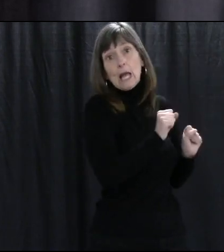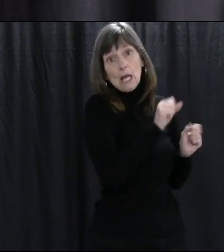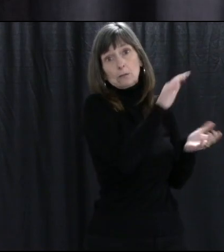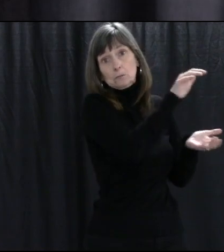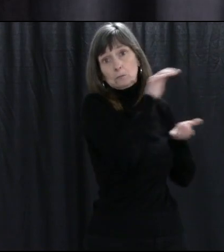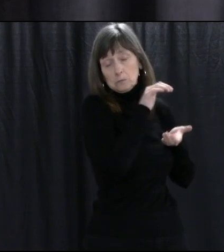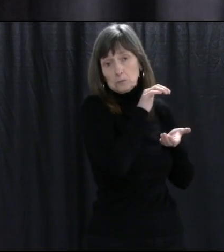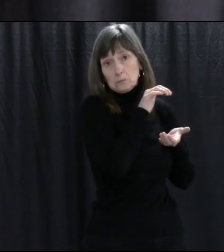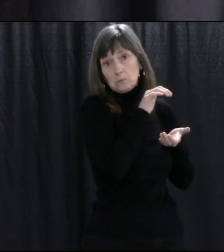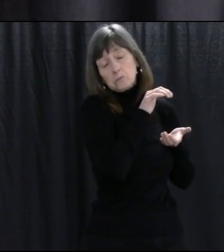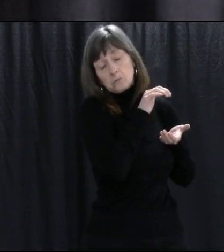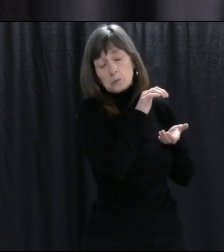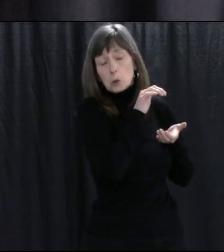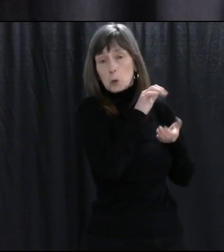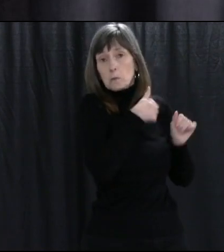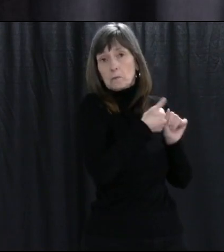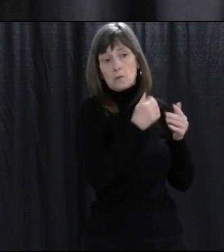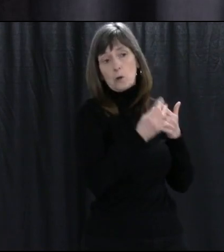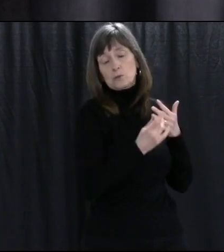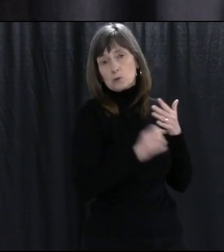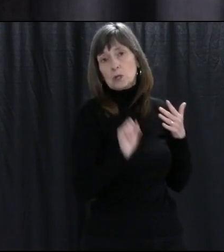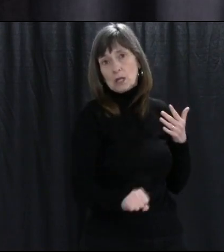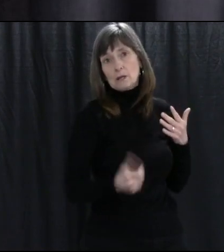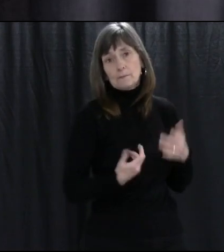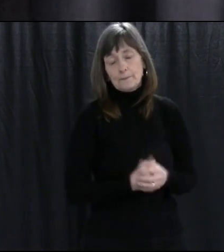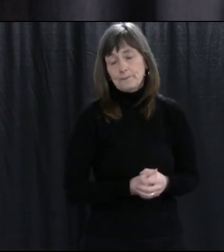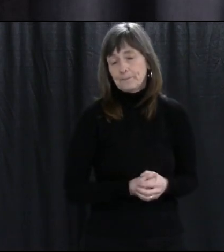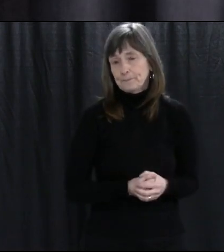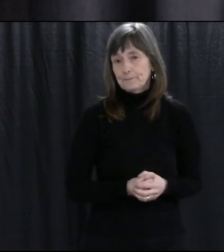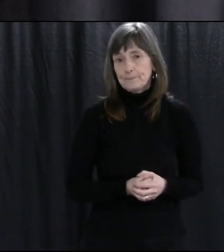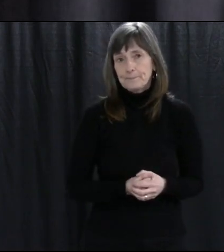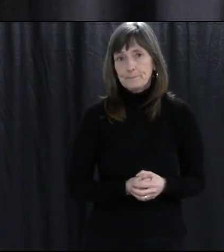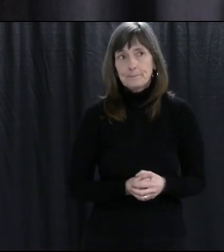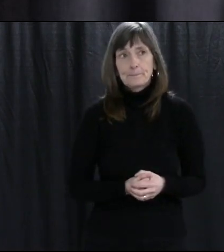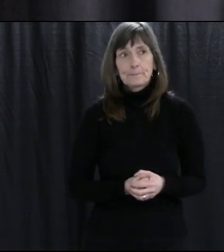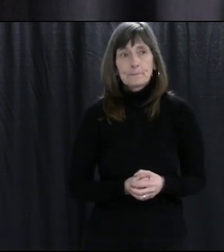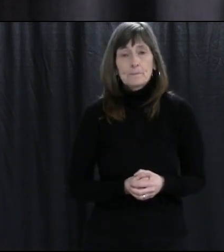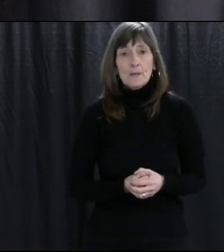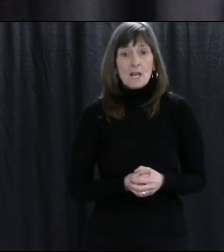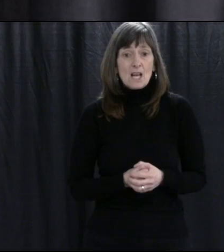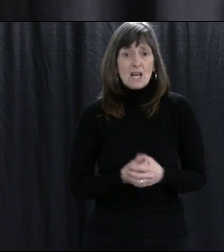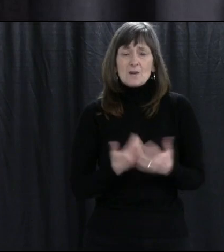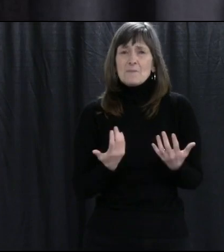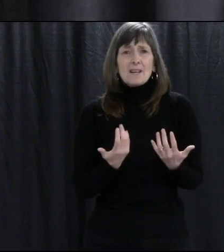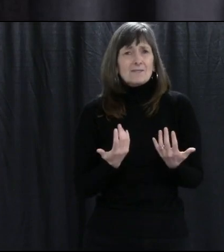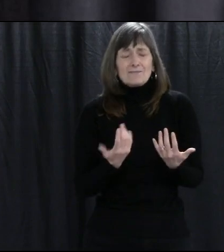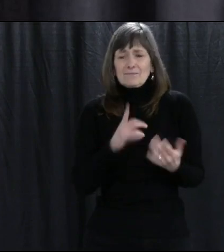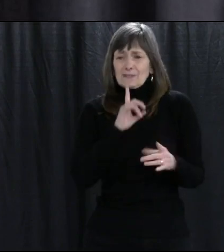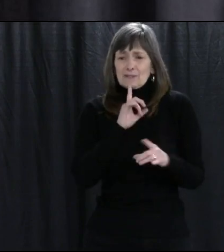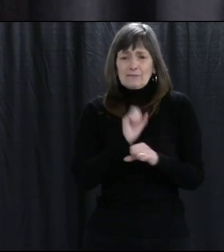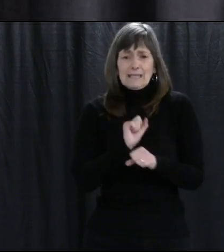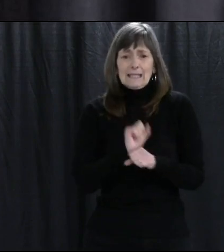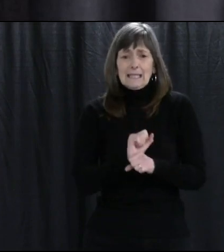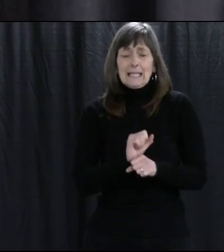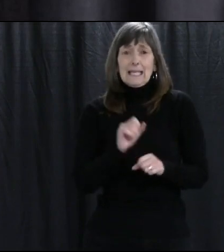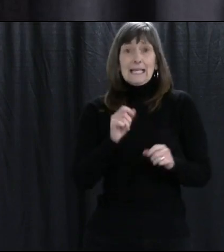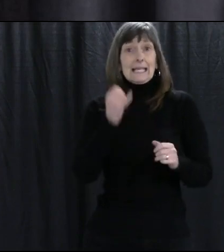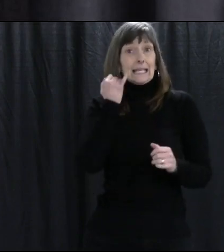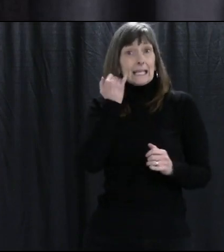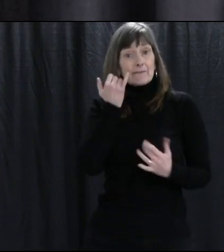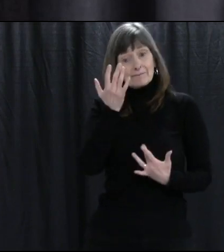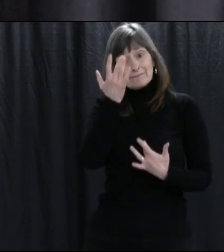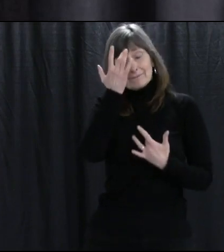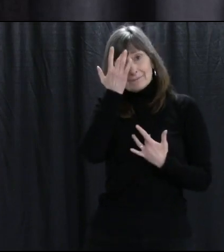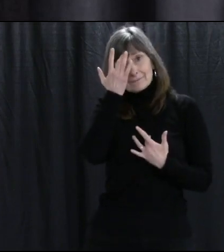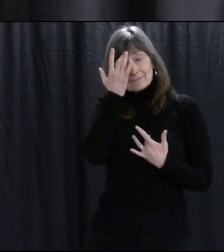Again, that's an option we may need to exercise if the time ever came. But it's a very small subset of people with this disease who